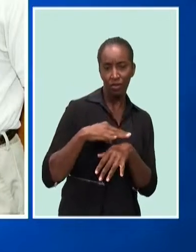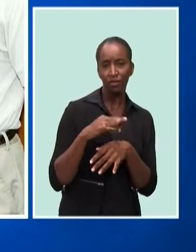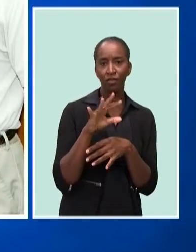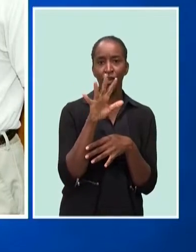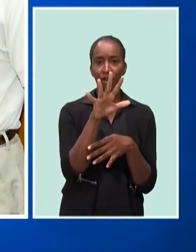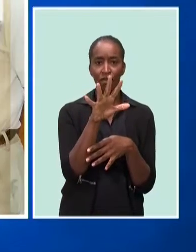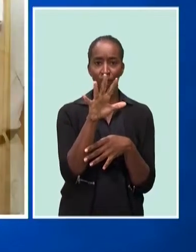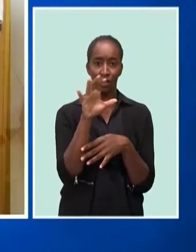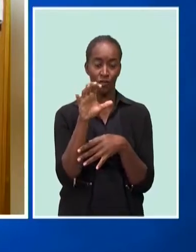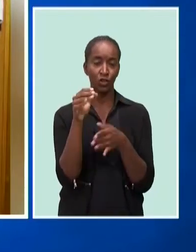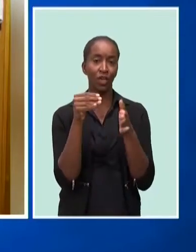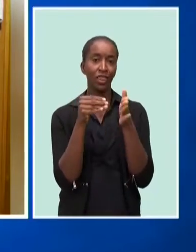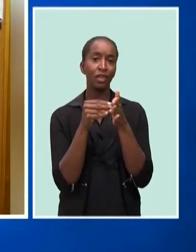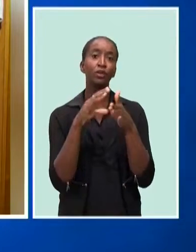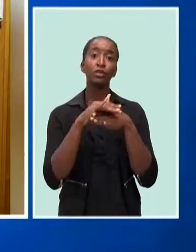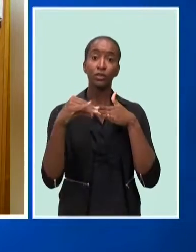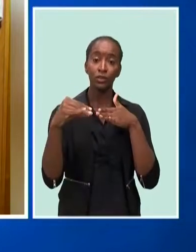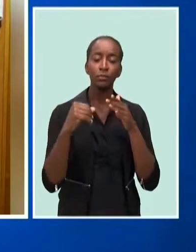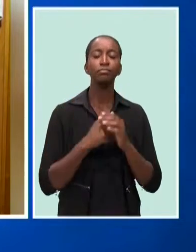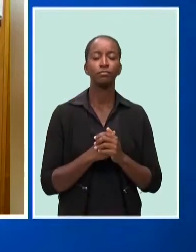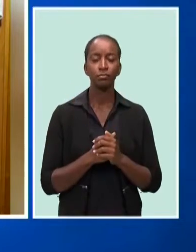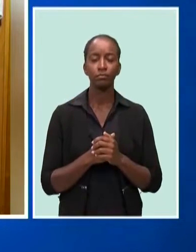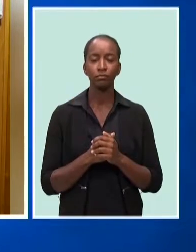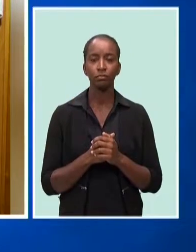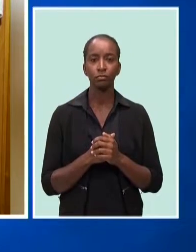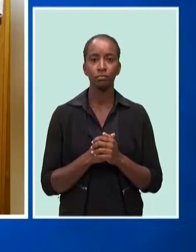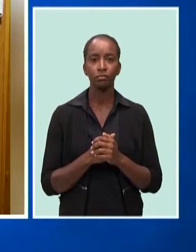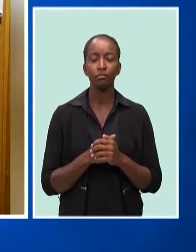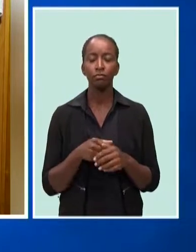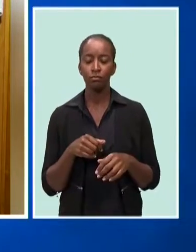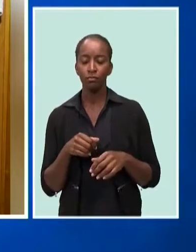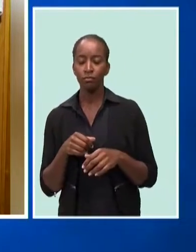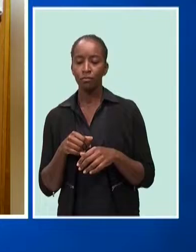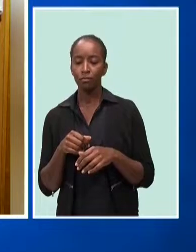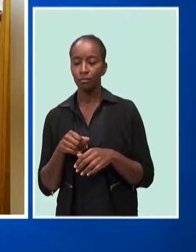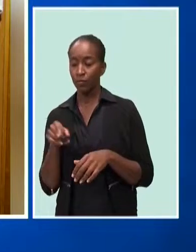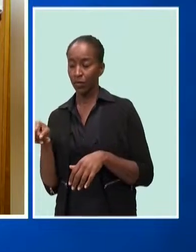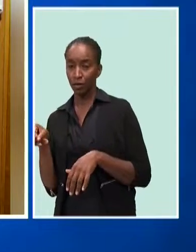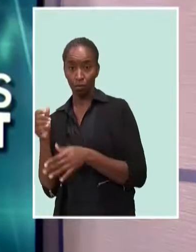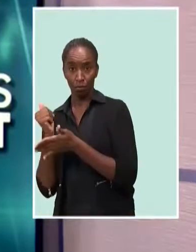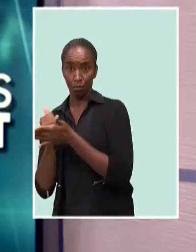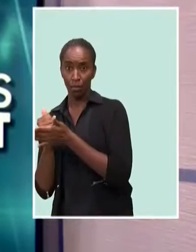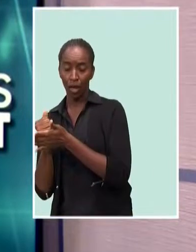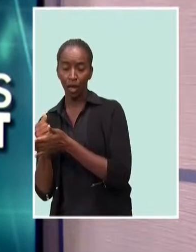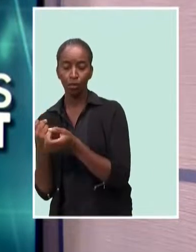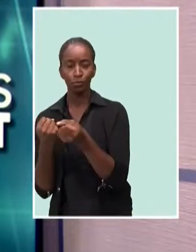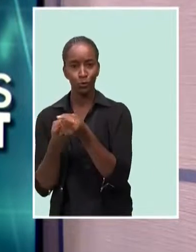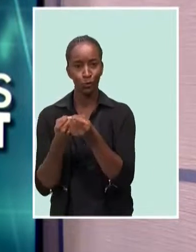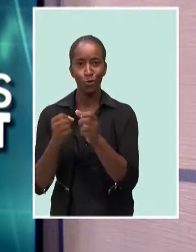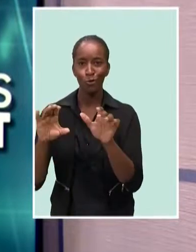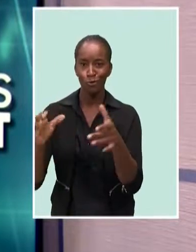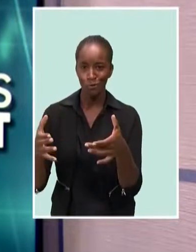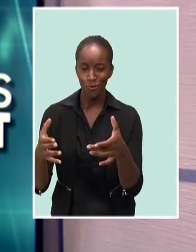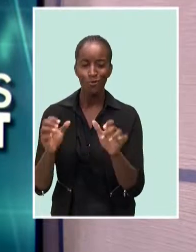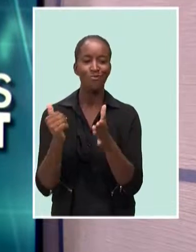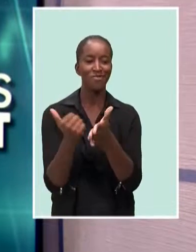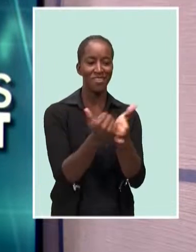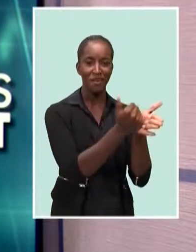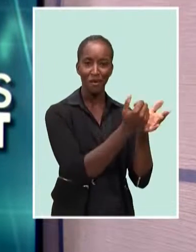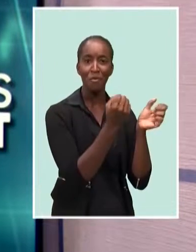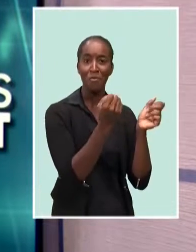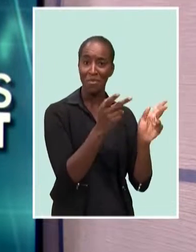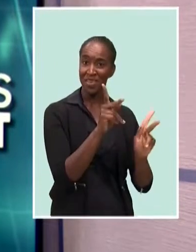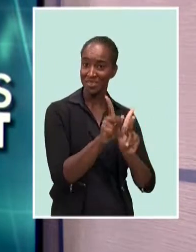$30,000 to support the program, which has been instrumental in the development of a number of small businesses. The presentation ceremony was twinned